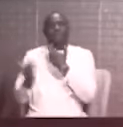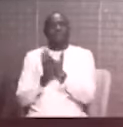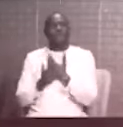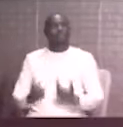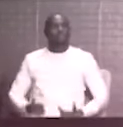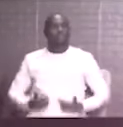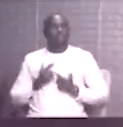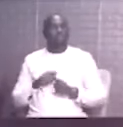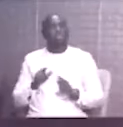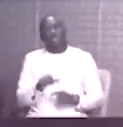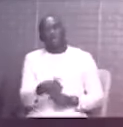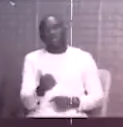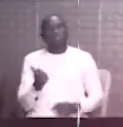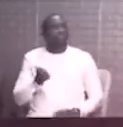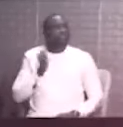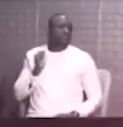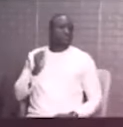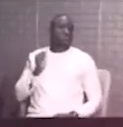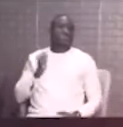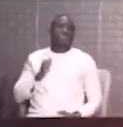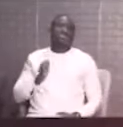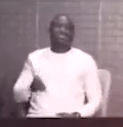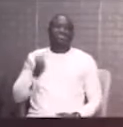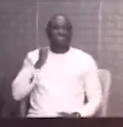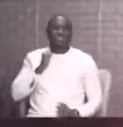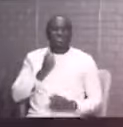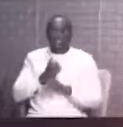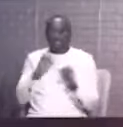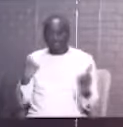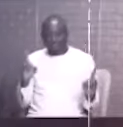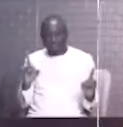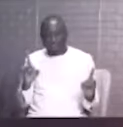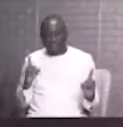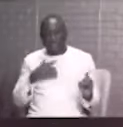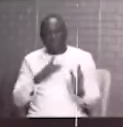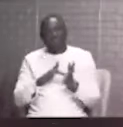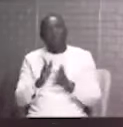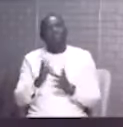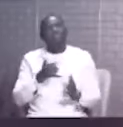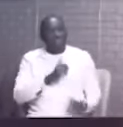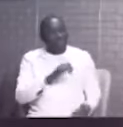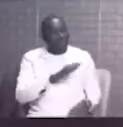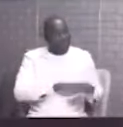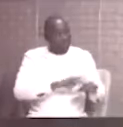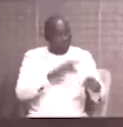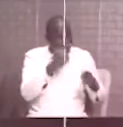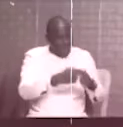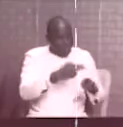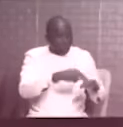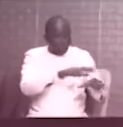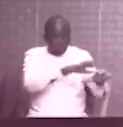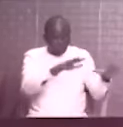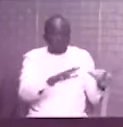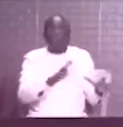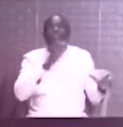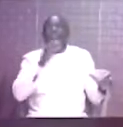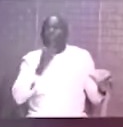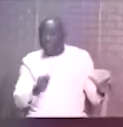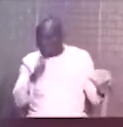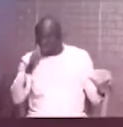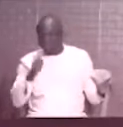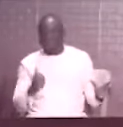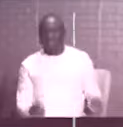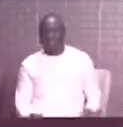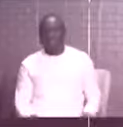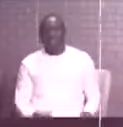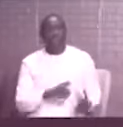who refused. They rejected deliverance, and the Bible still called all of them elders. The one thing all